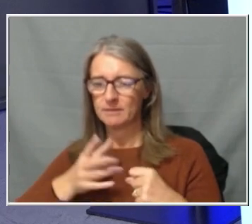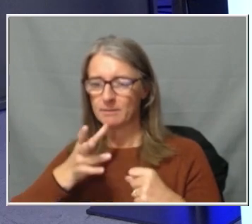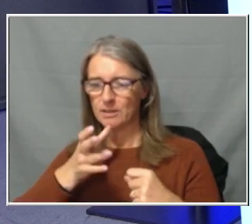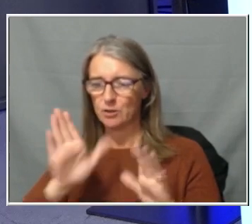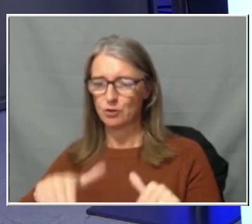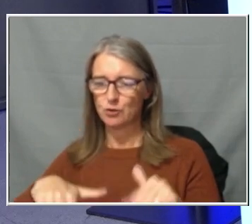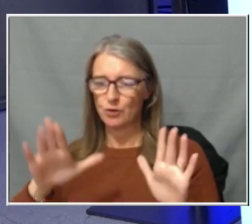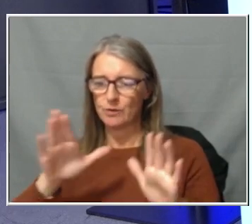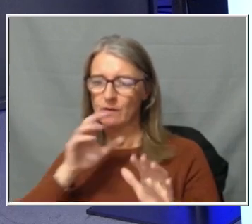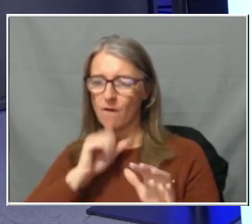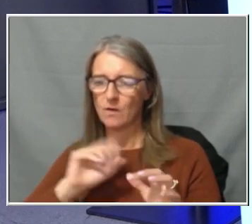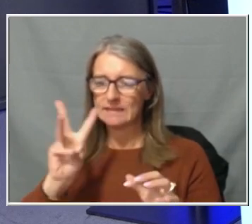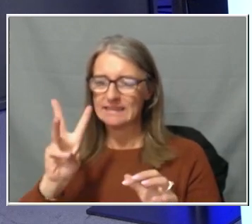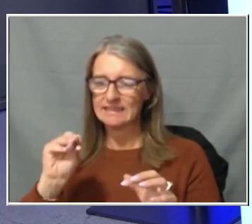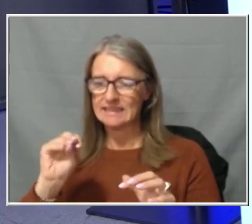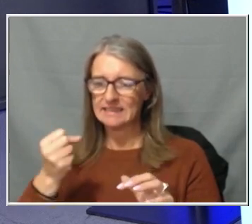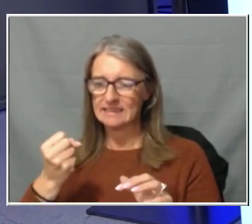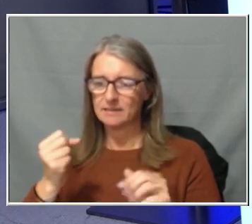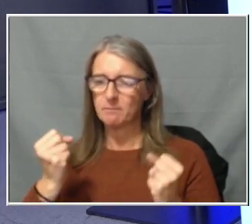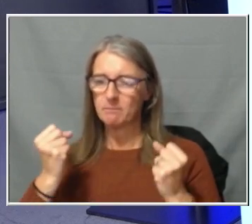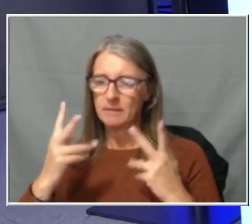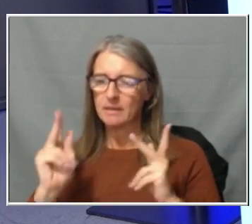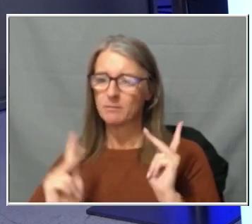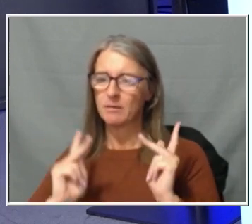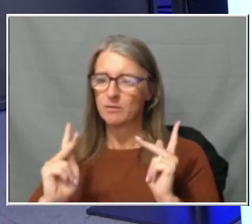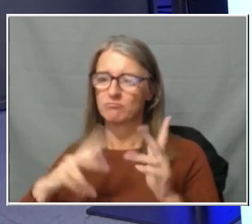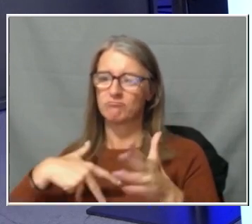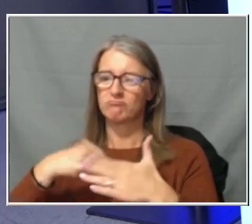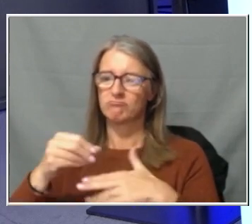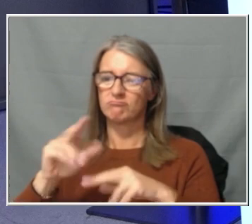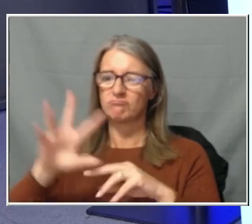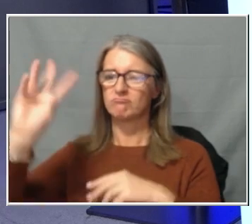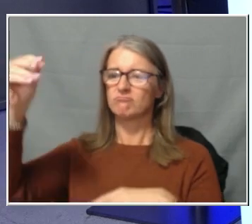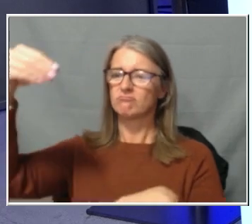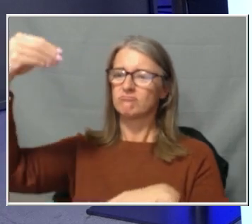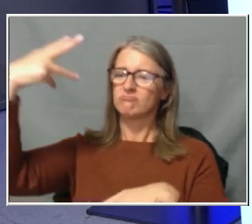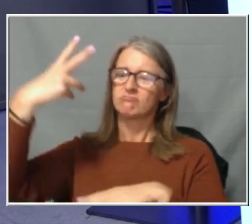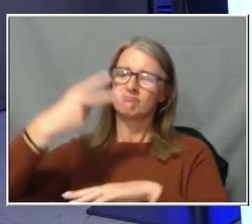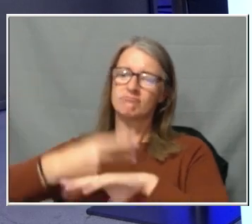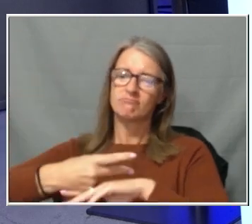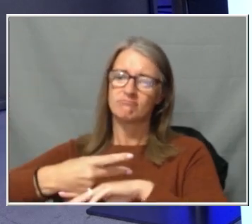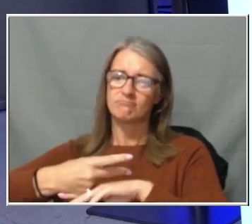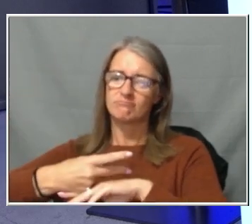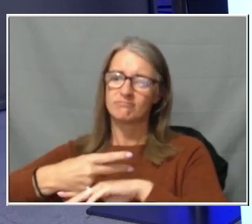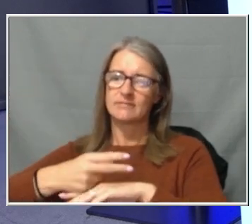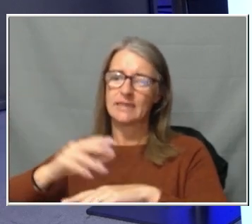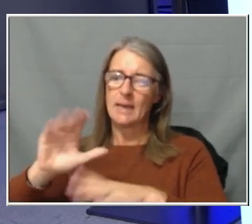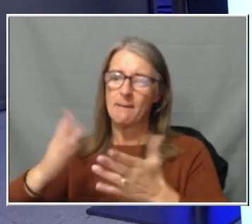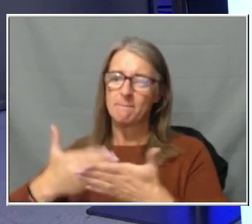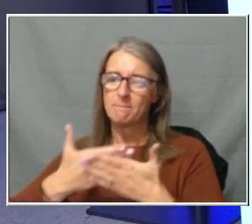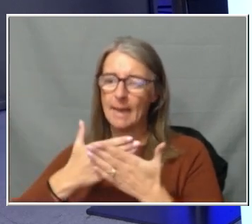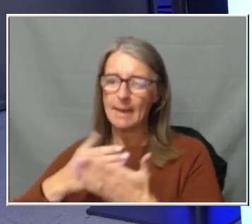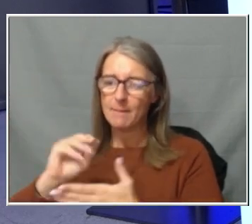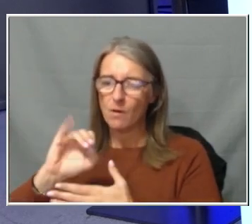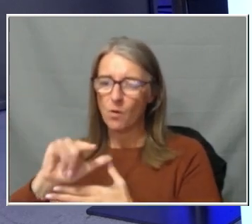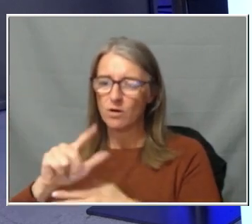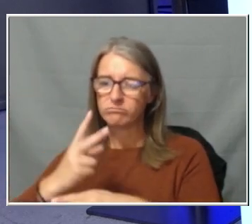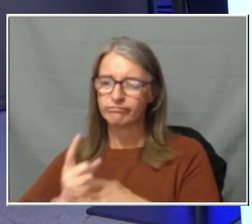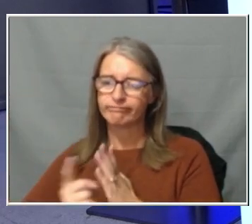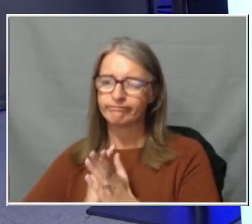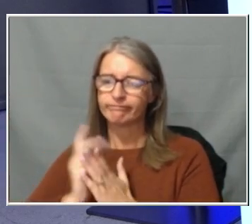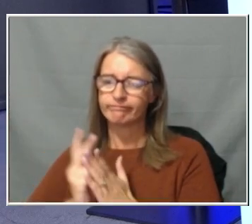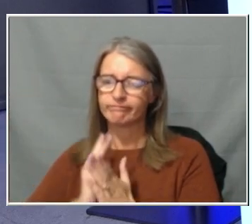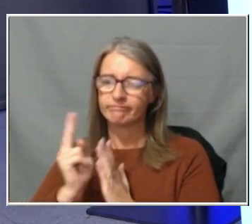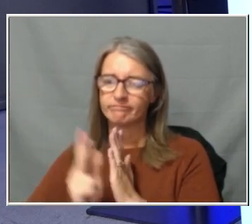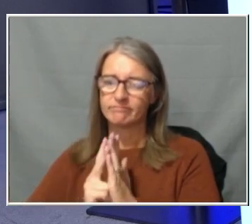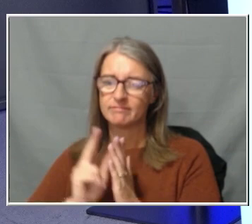the 60s, many of those people went out, they just sunbathed, they had the baby oil, and they were out there for hours. How are those folks in their